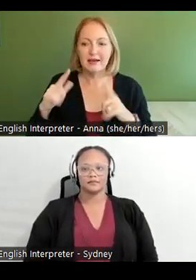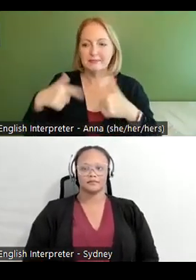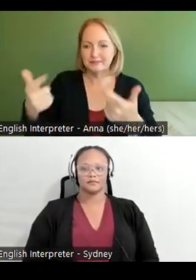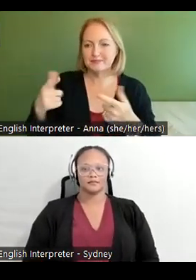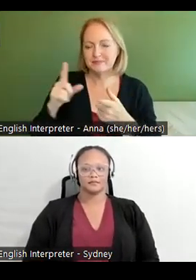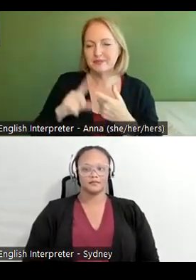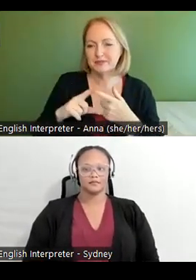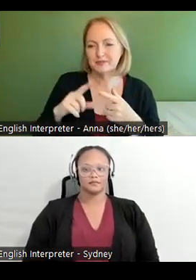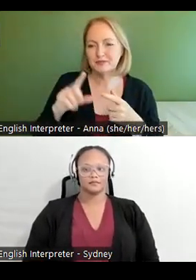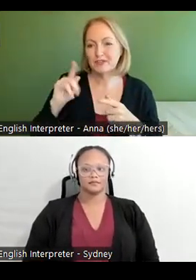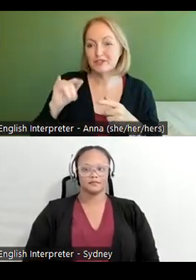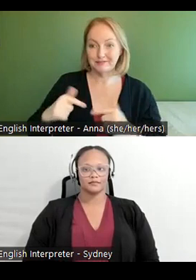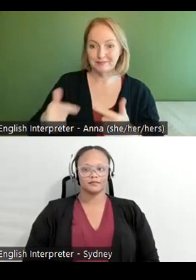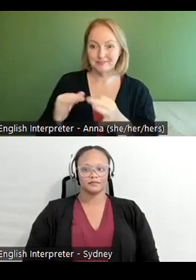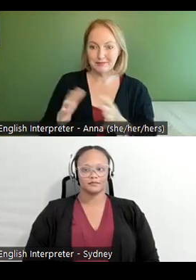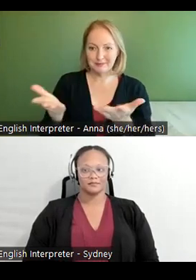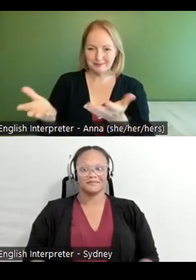over to Rachel.